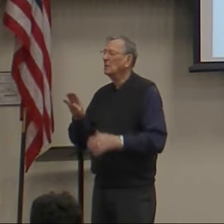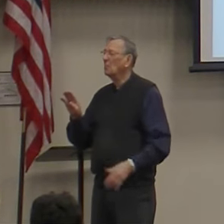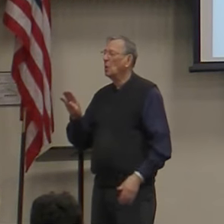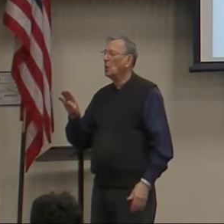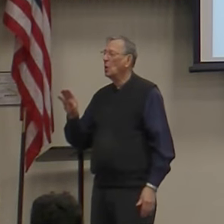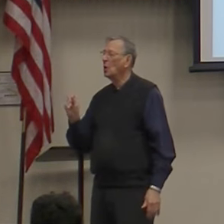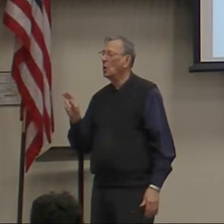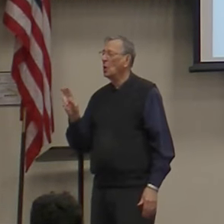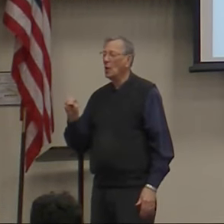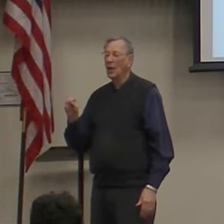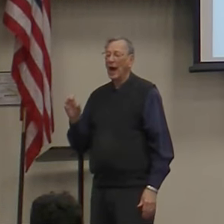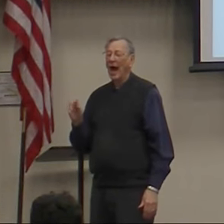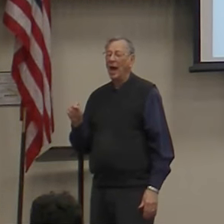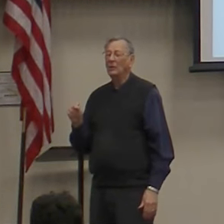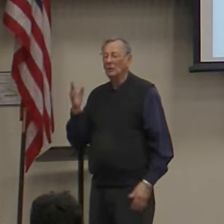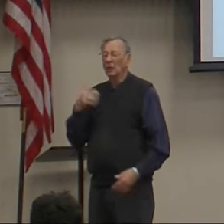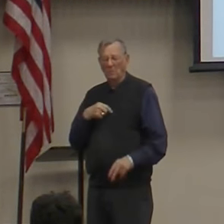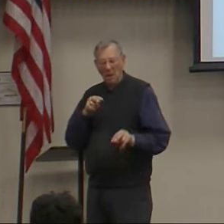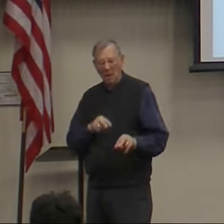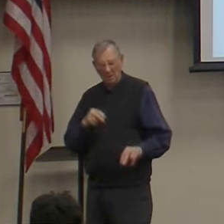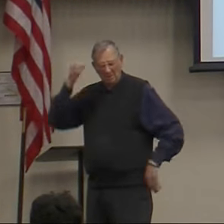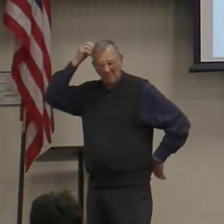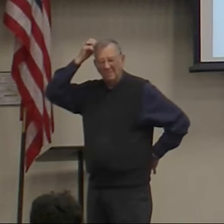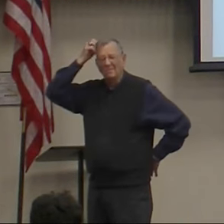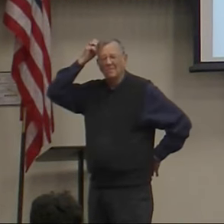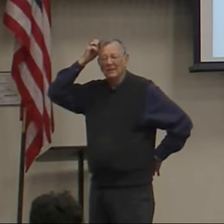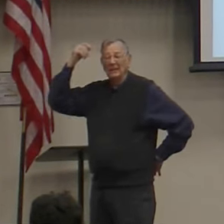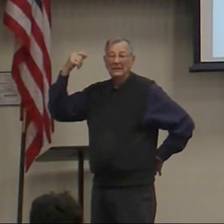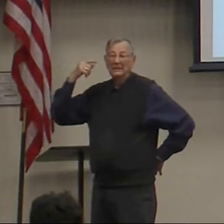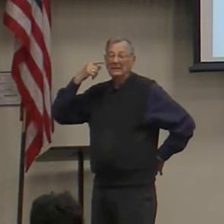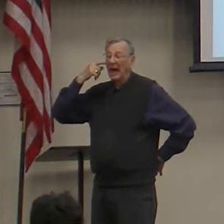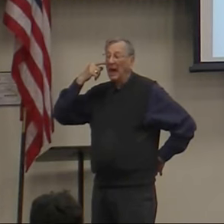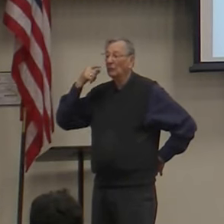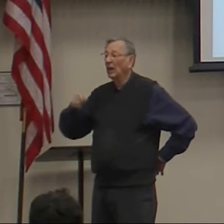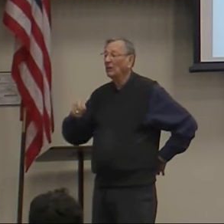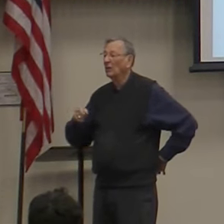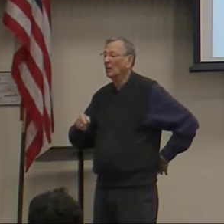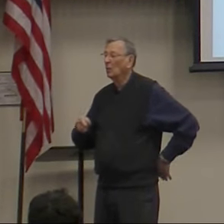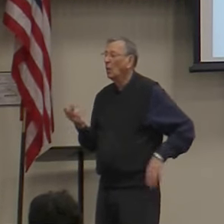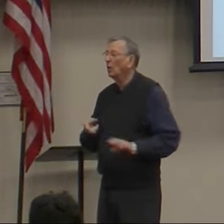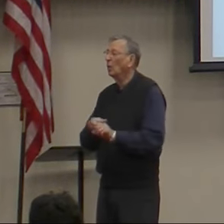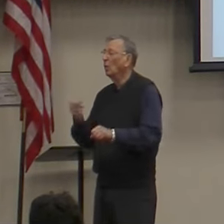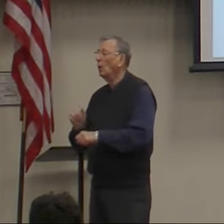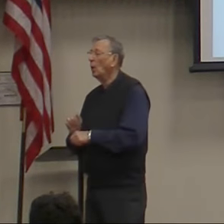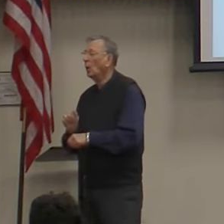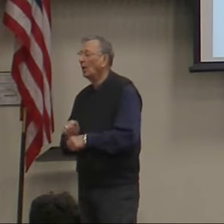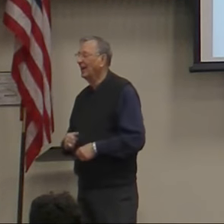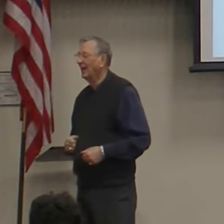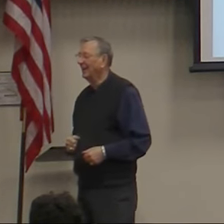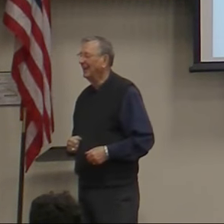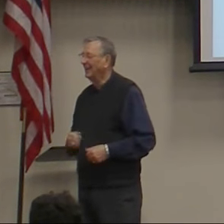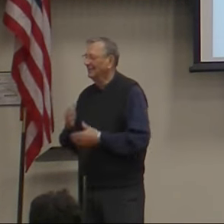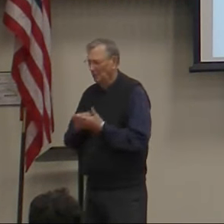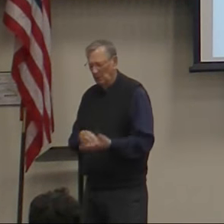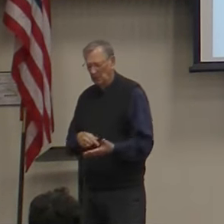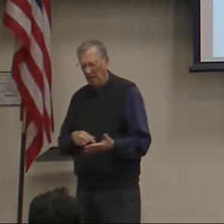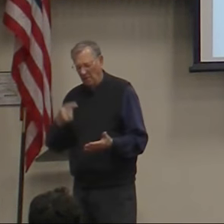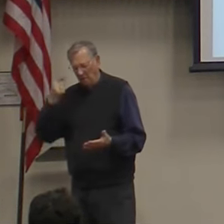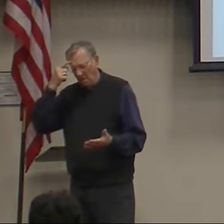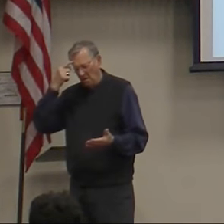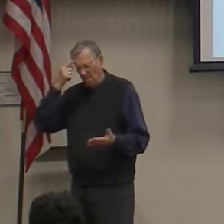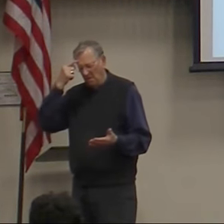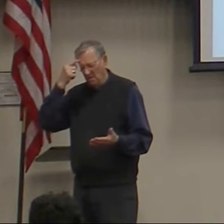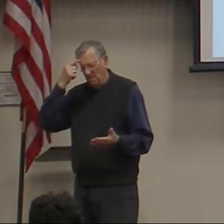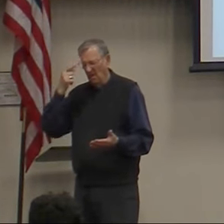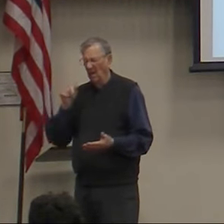means. And some of them I looked at and thought, it sounds like you're really just trying to get out of work. And some of them I looked at and I thought,